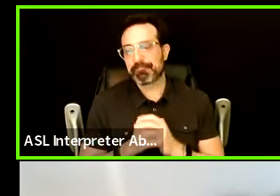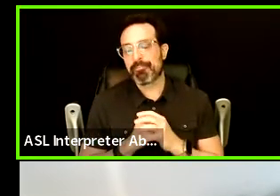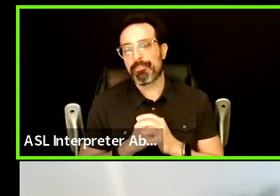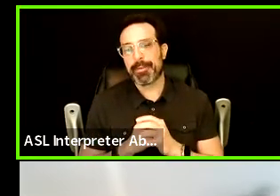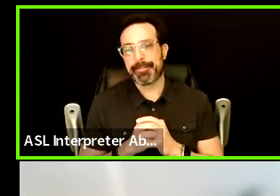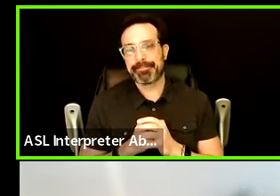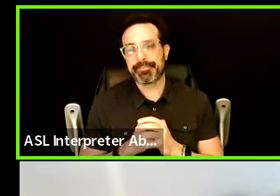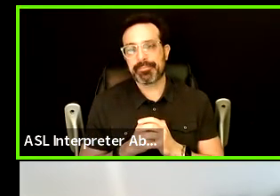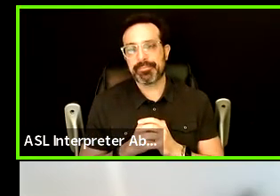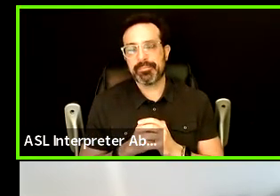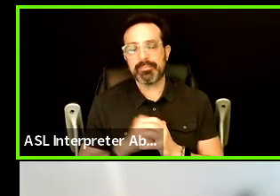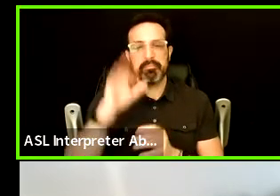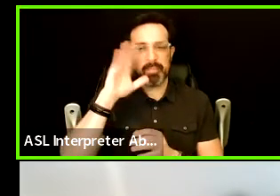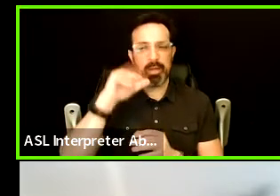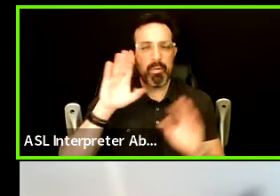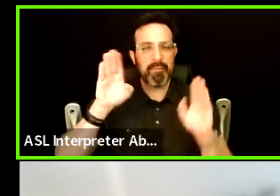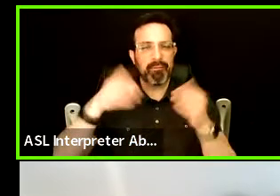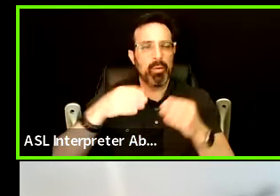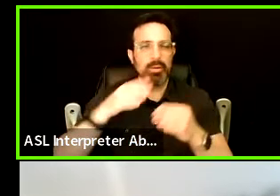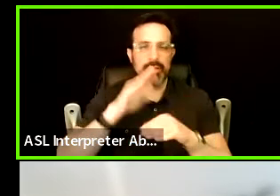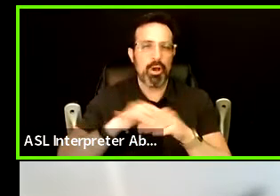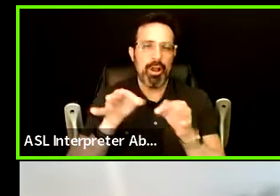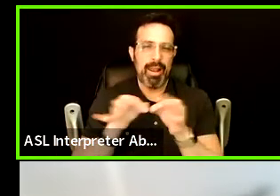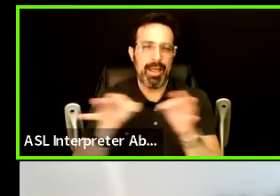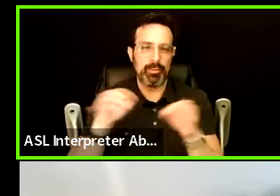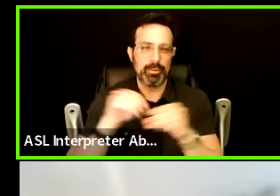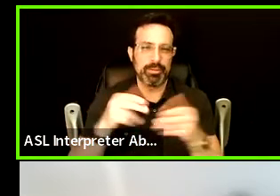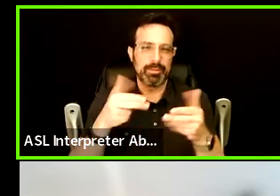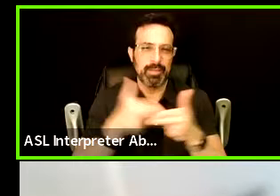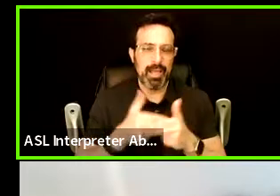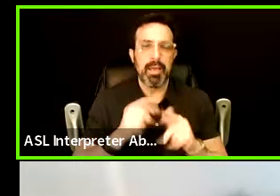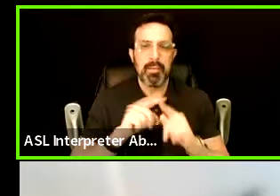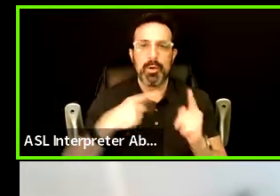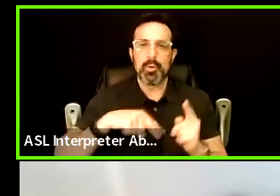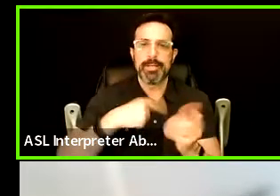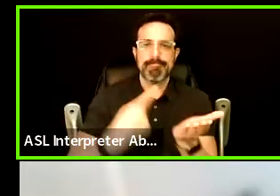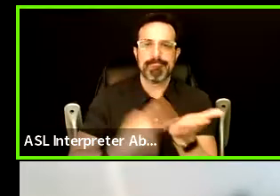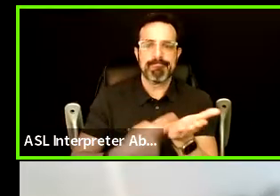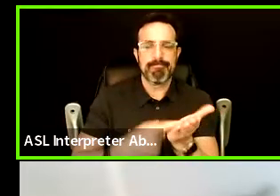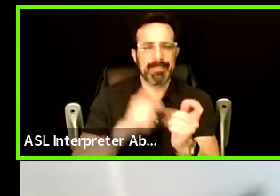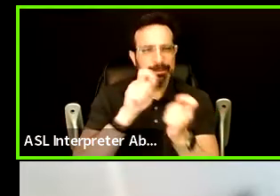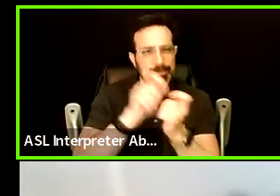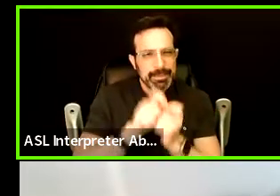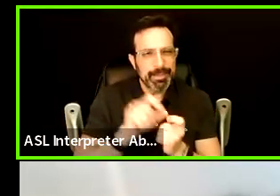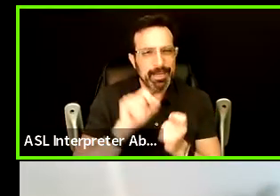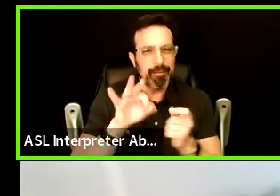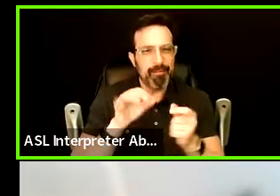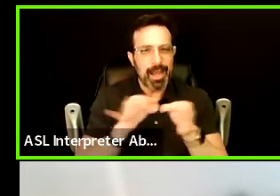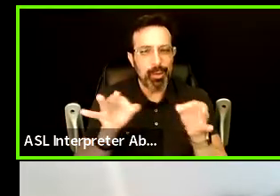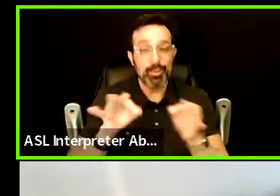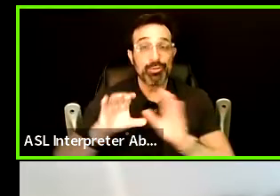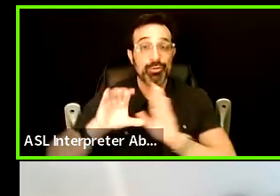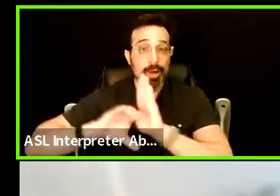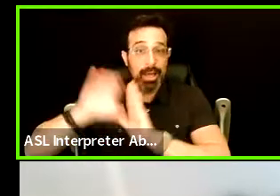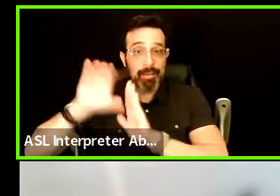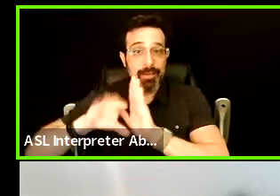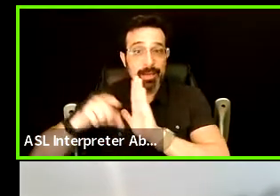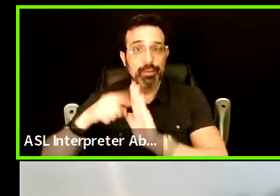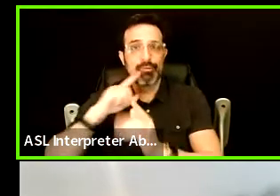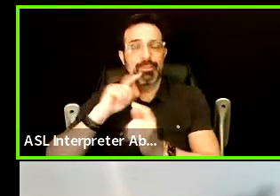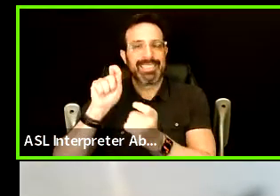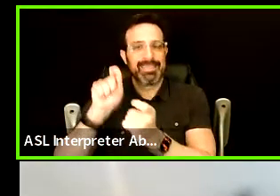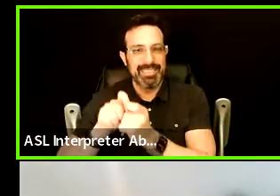we talked, I know the focus wasn't on language in the slides, but we talked about the specifics of language. So the elevator being a very